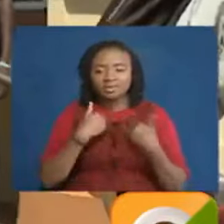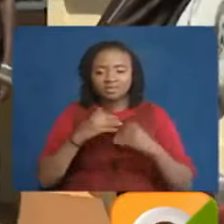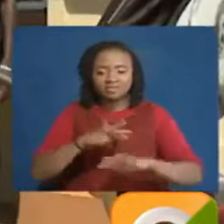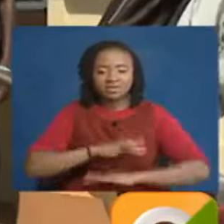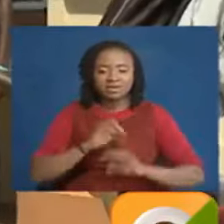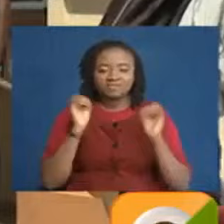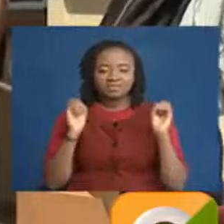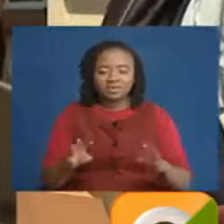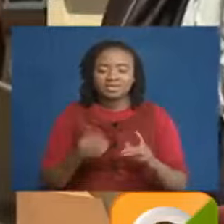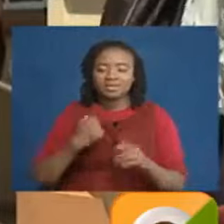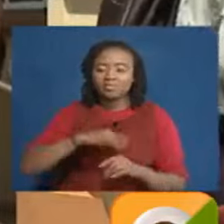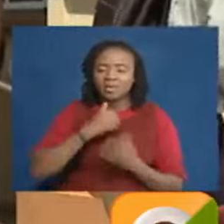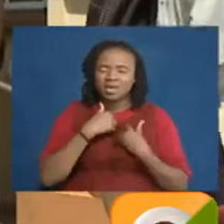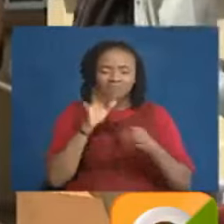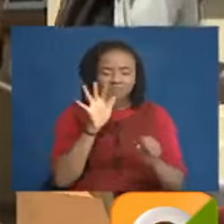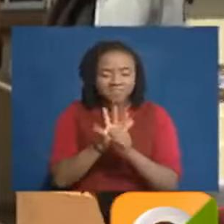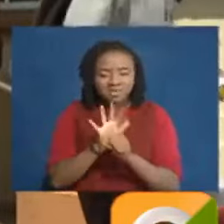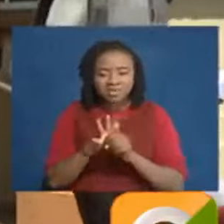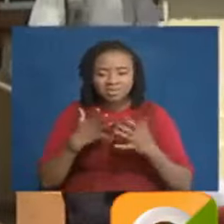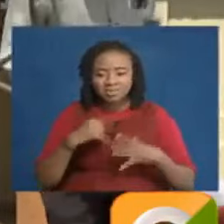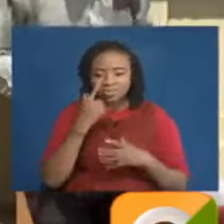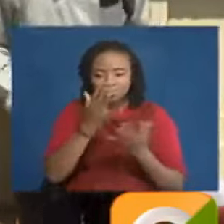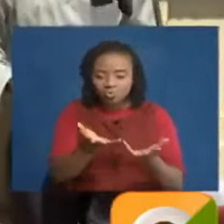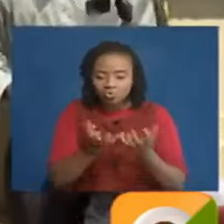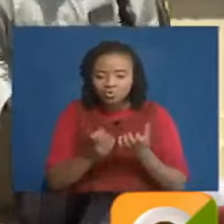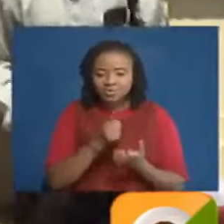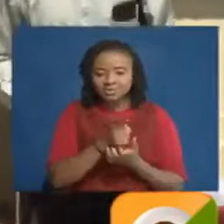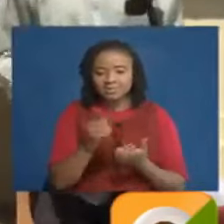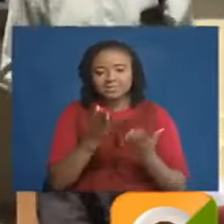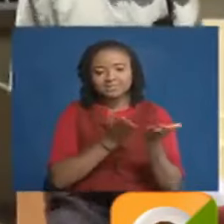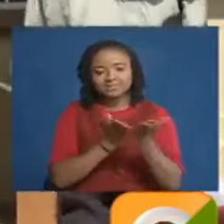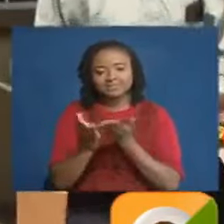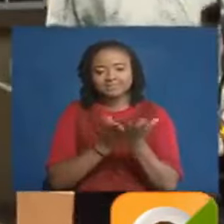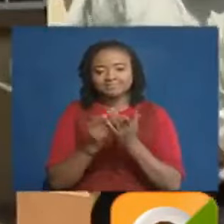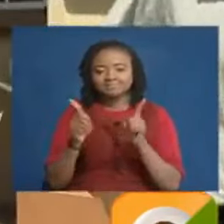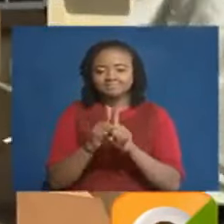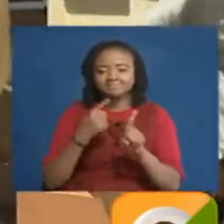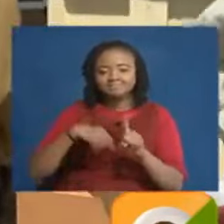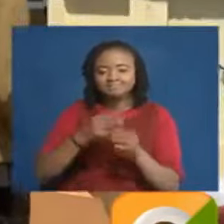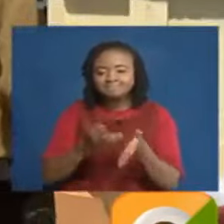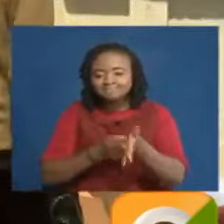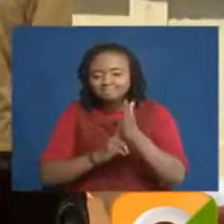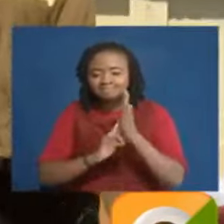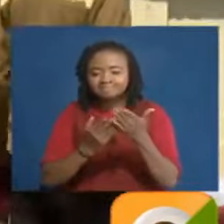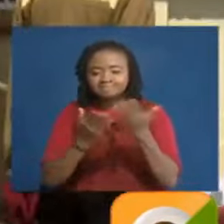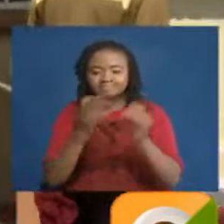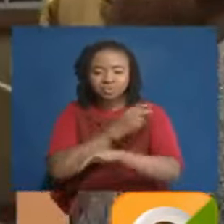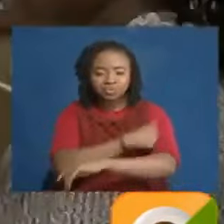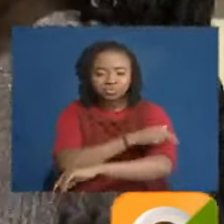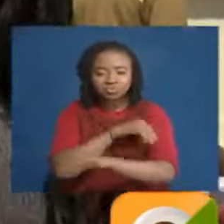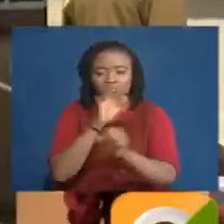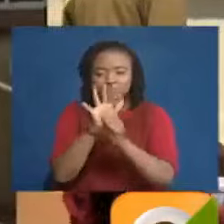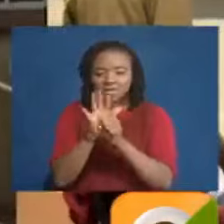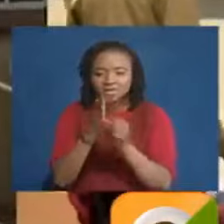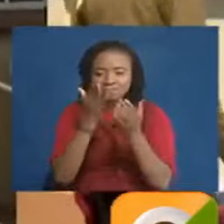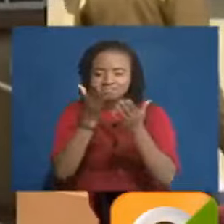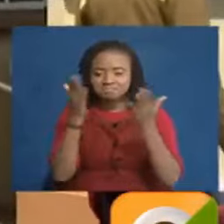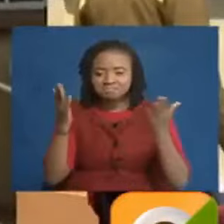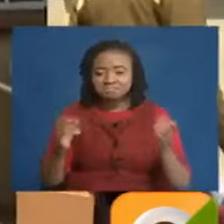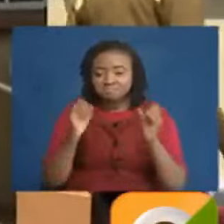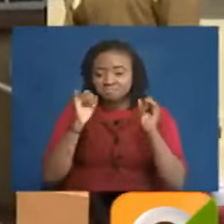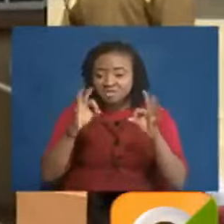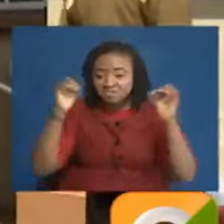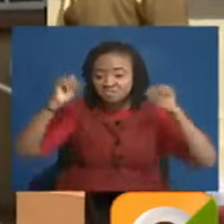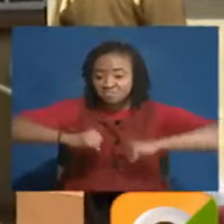people in need of these services. So we are calling out to the hospitals that are around and to the people of goodwill. If they are able, when